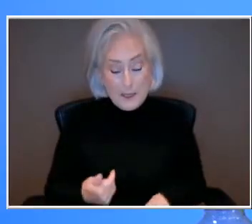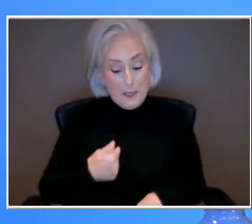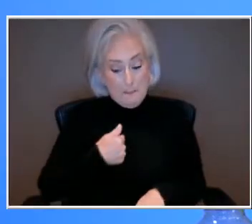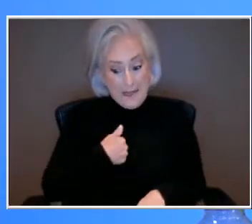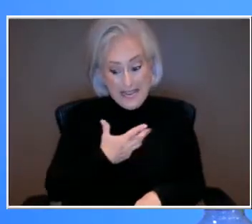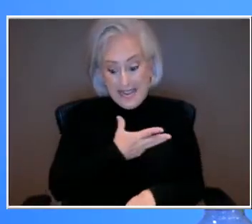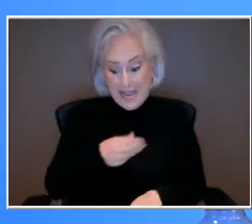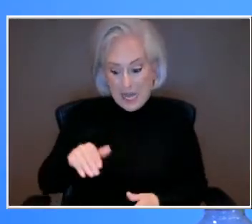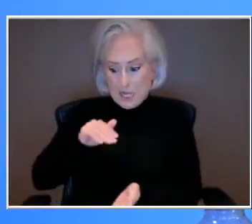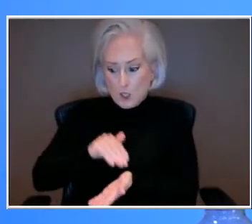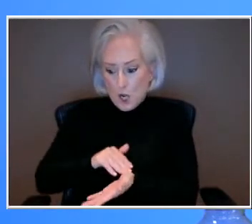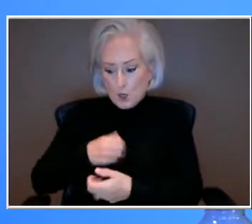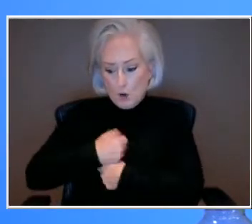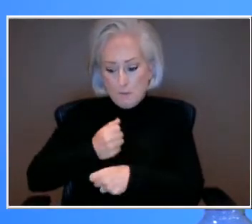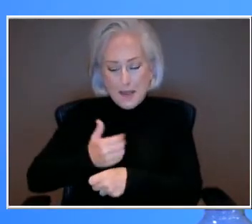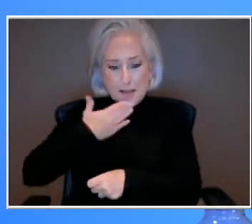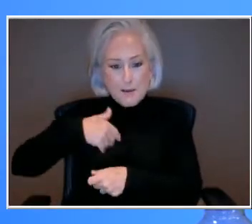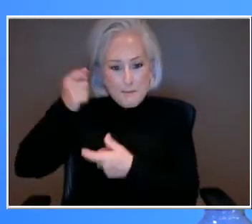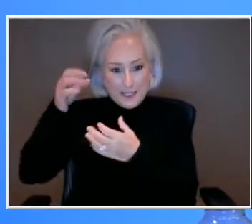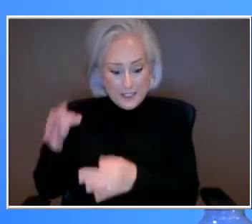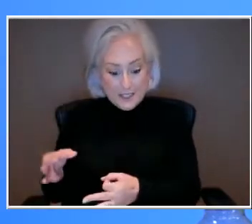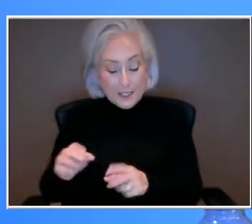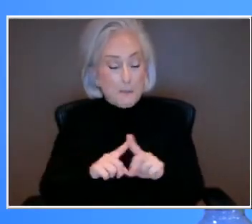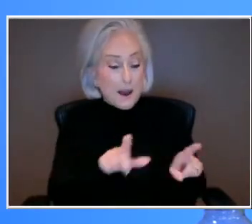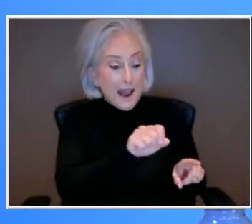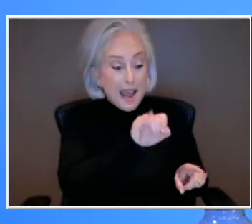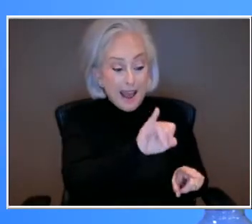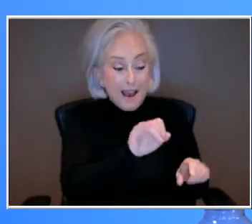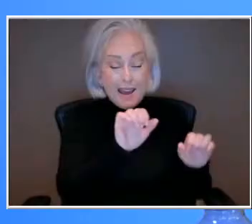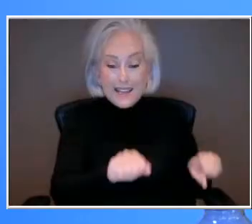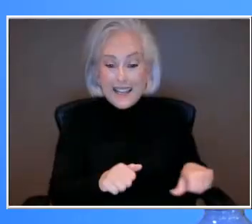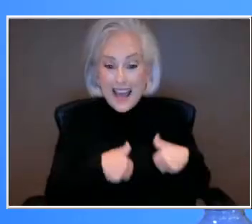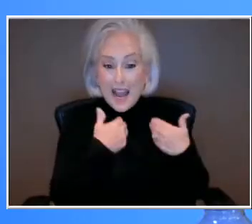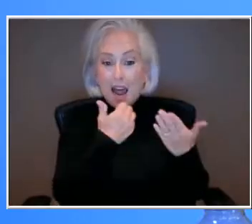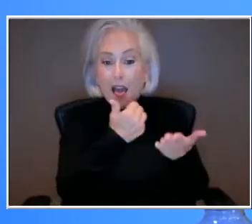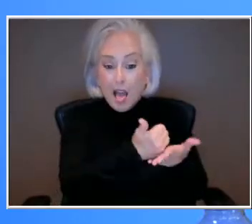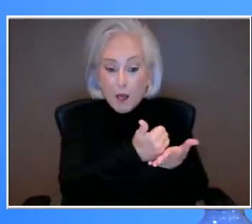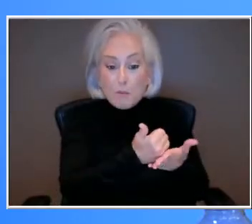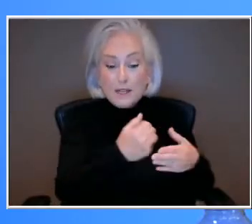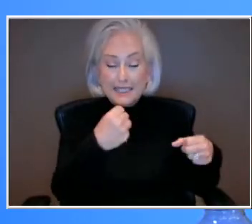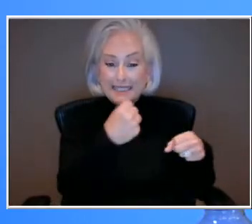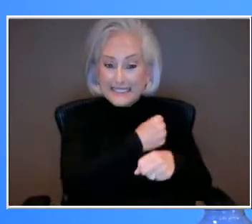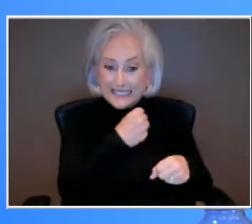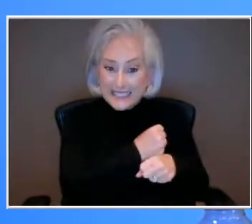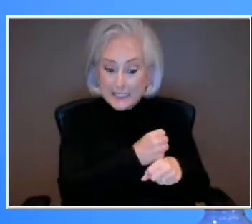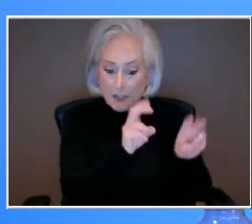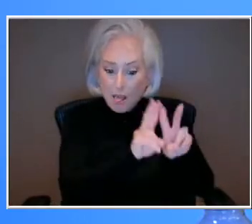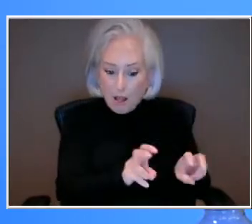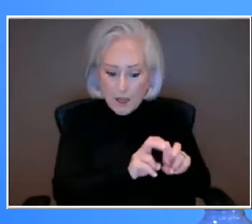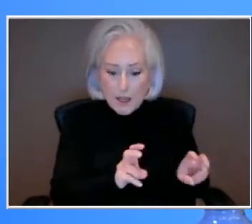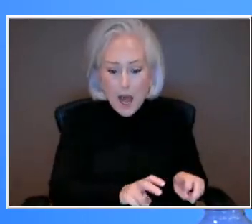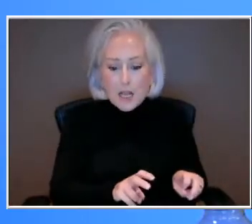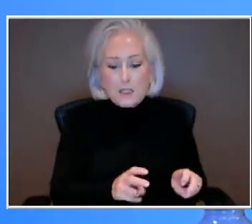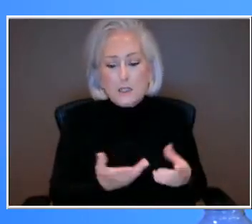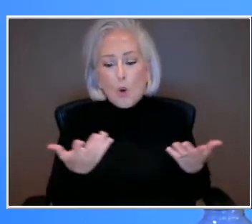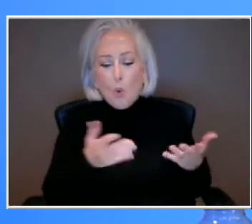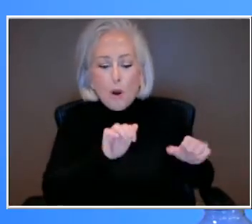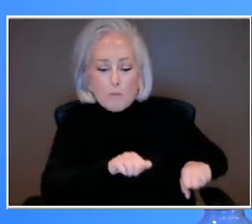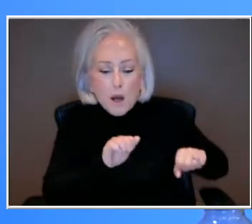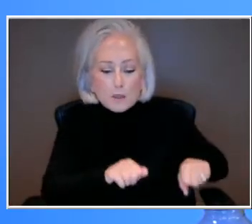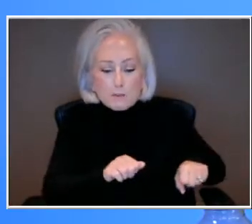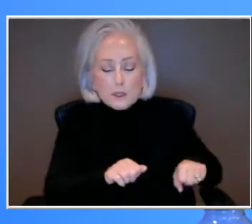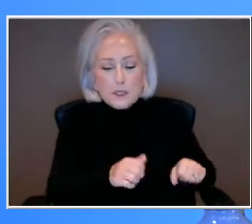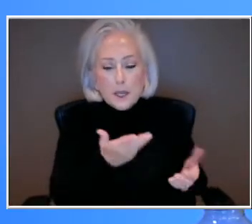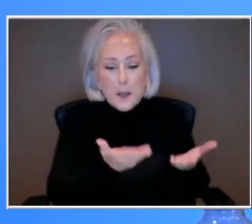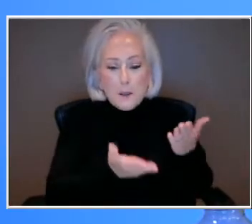tool to help me with statistical analysis, with understanding probabilities, with understanding maybe what the best treatment recommendations would